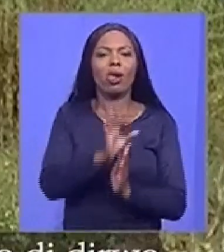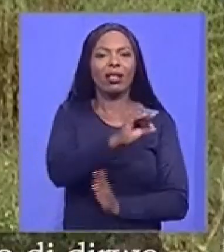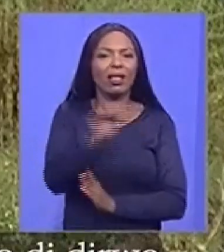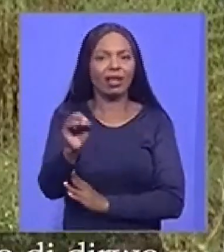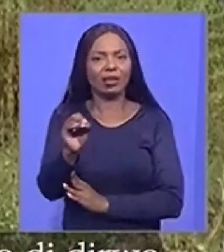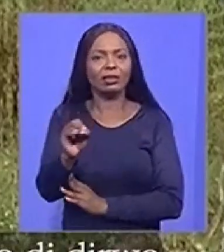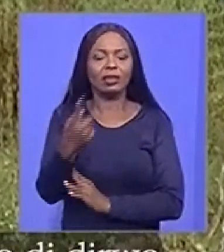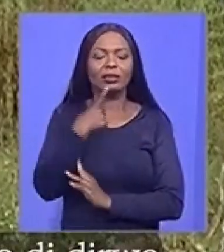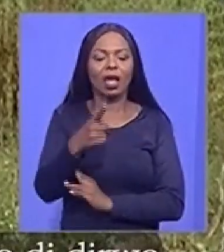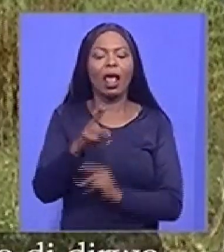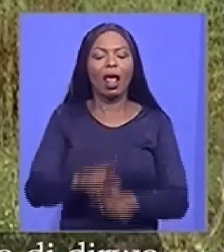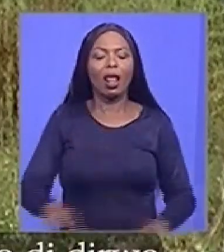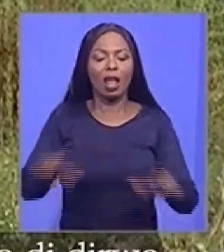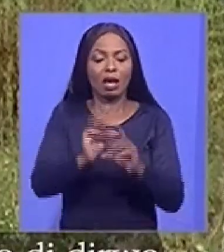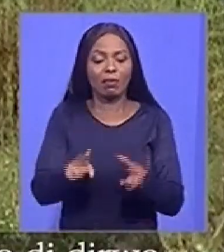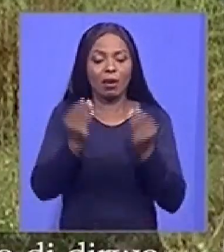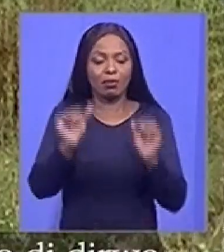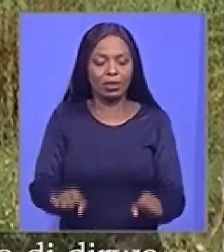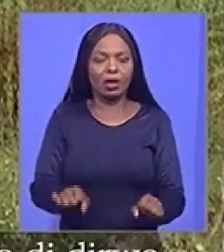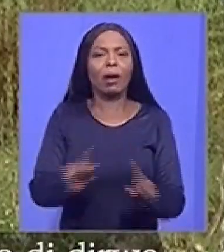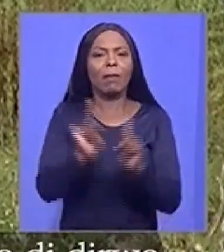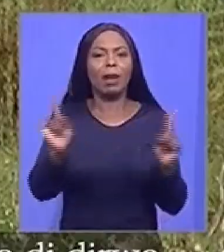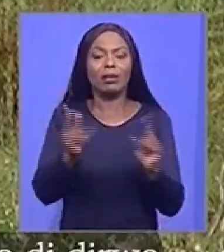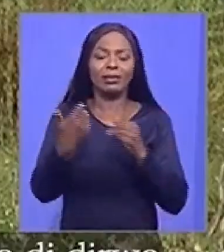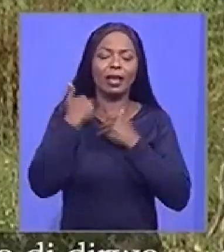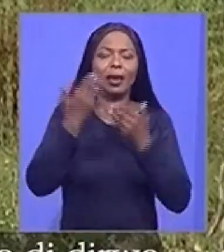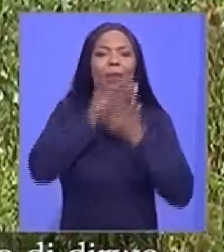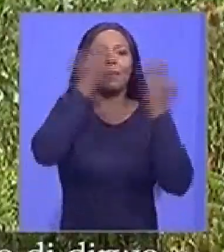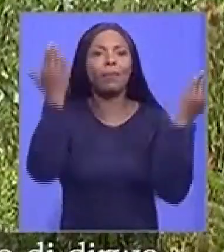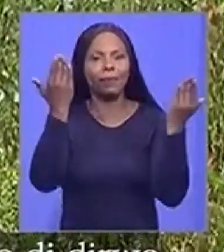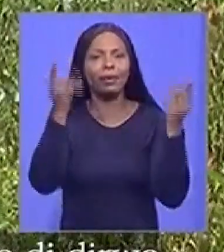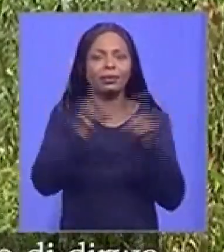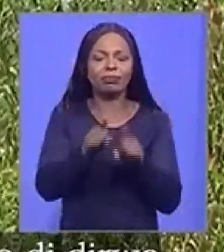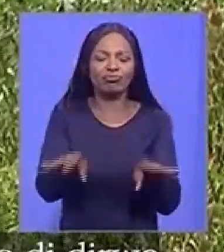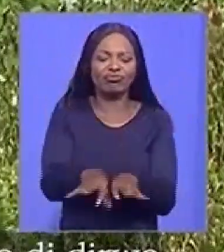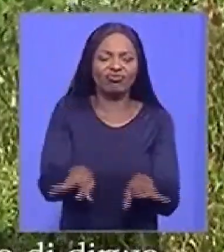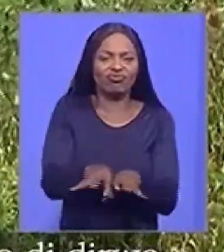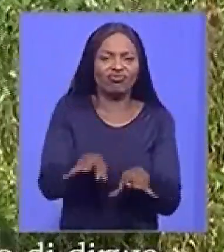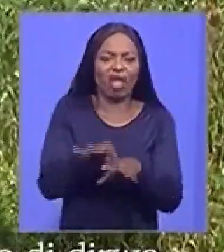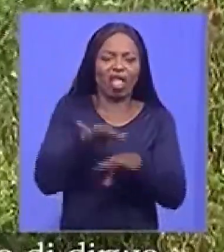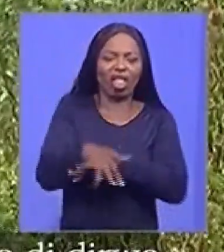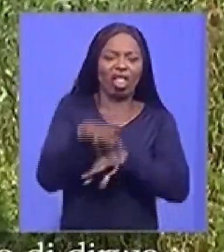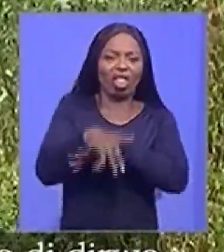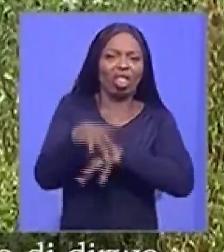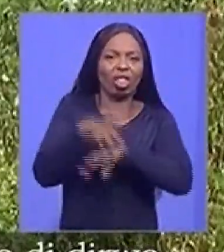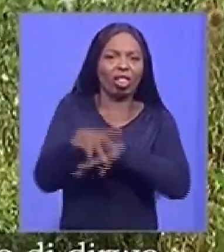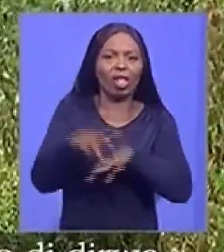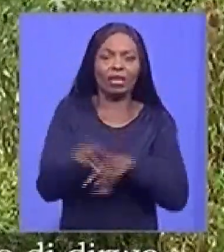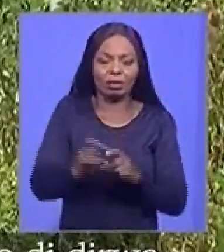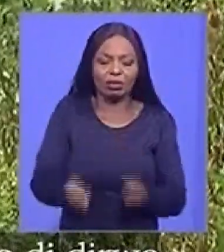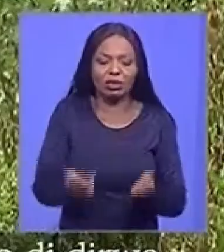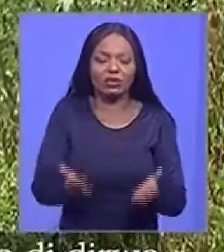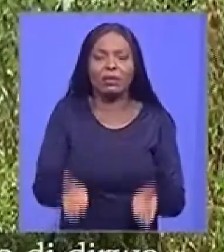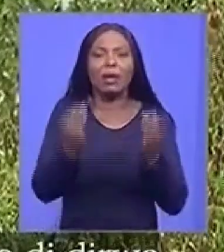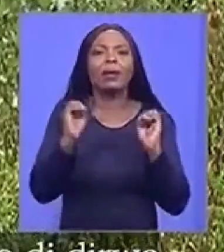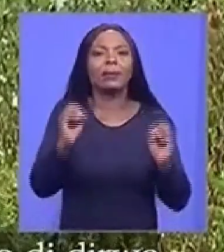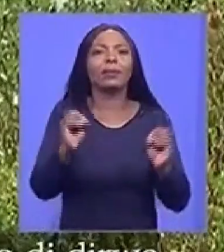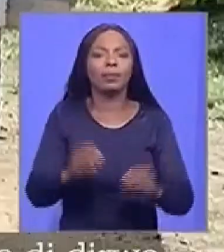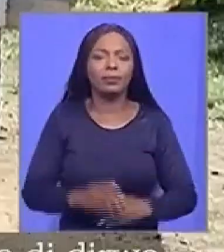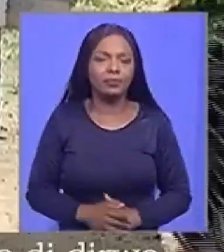lefelong le le sa bolokegang mme go le gantsi a itemogela kelelo ya kgelelo leswe le maemo a sa itumediseng a